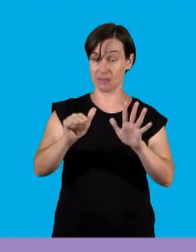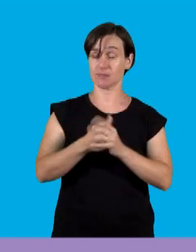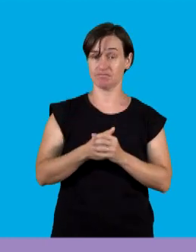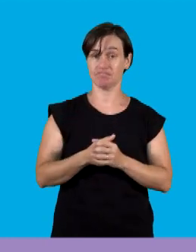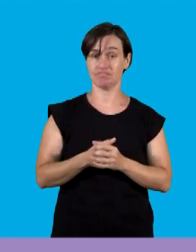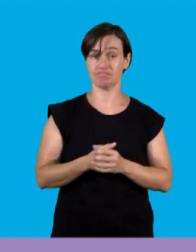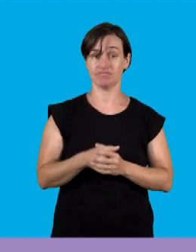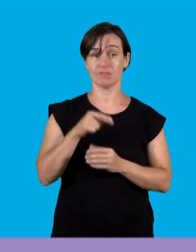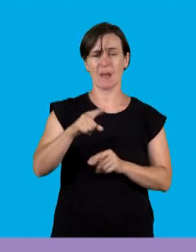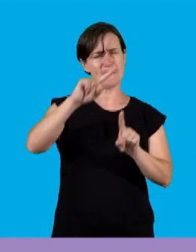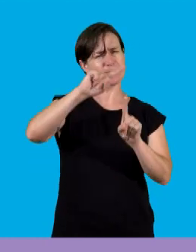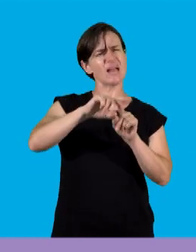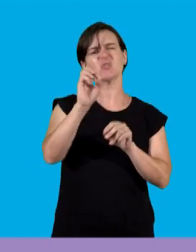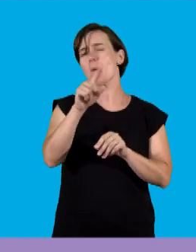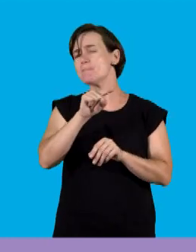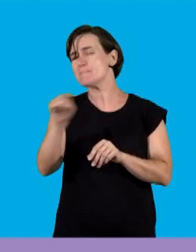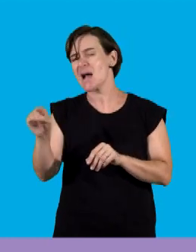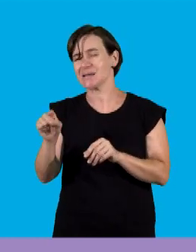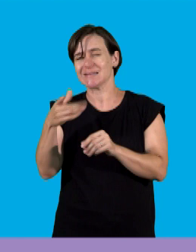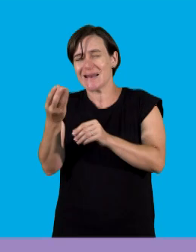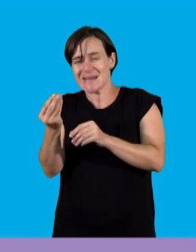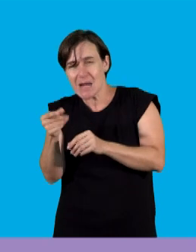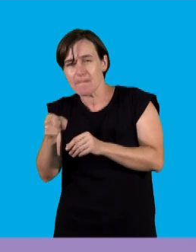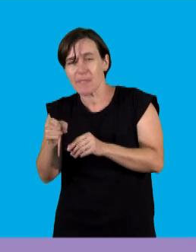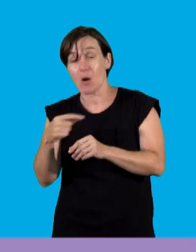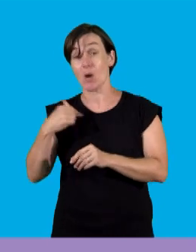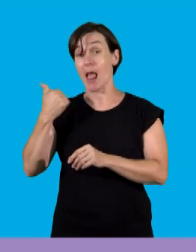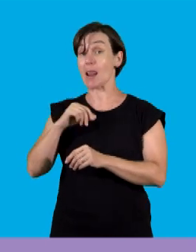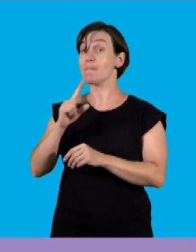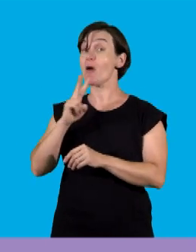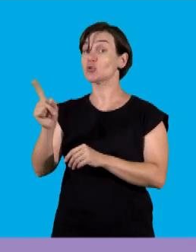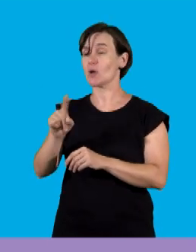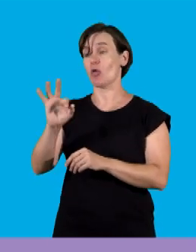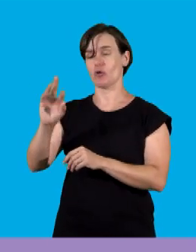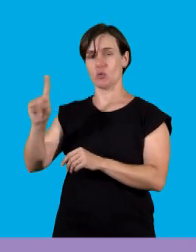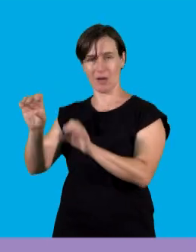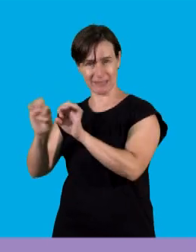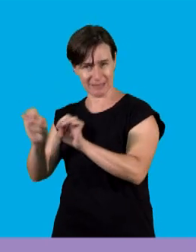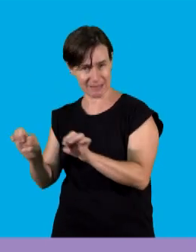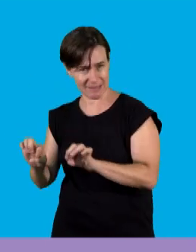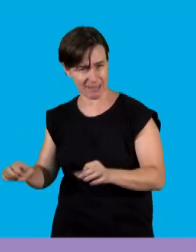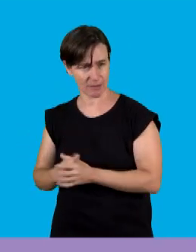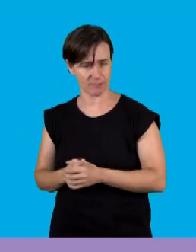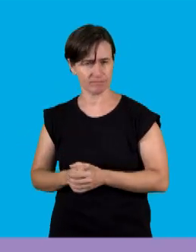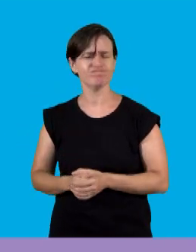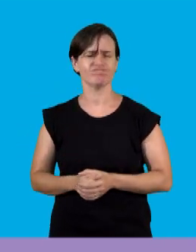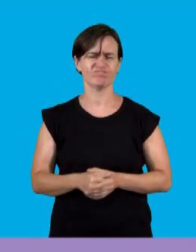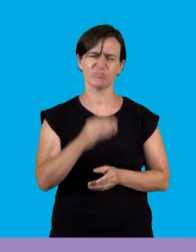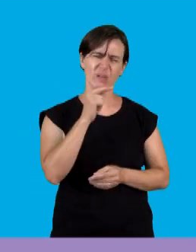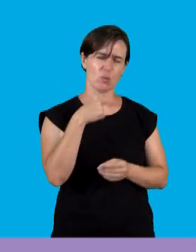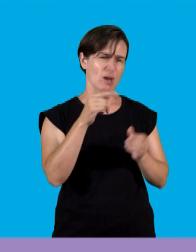6. We are going to add or subtract a constant to get to 31. Now, what is 5 multiplied by